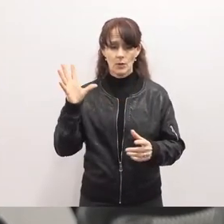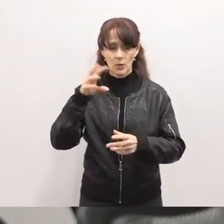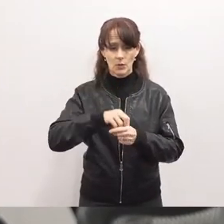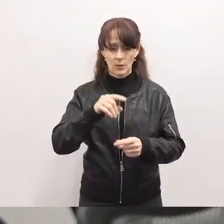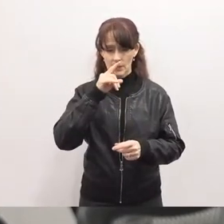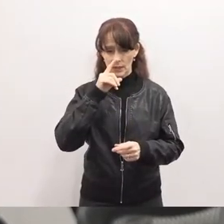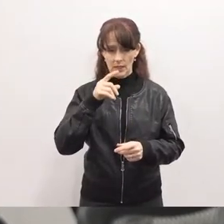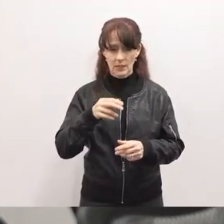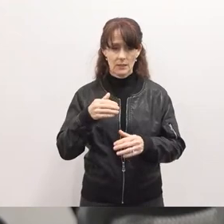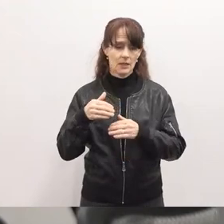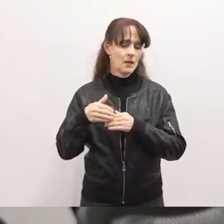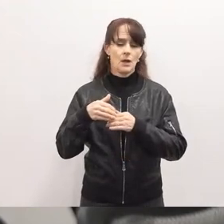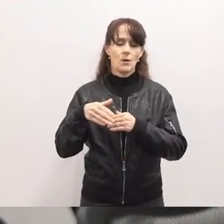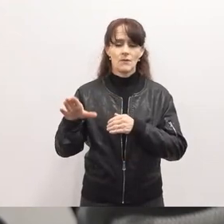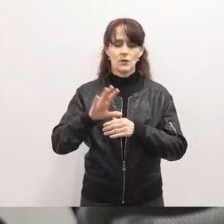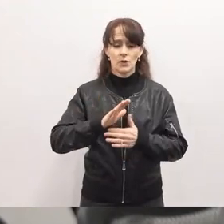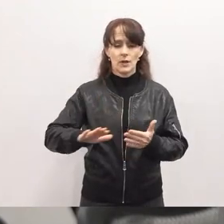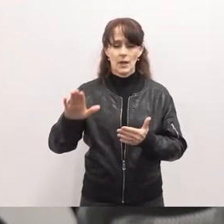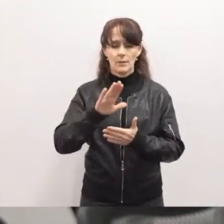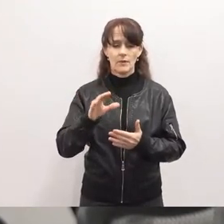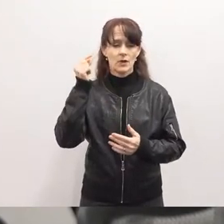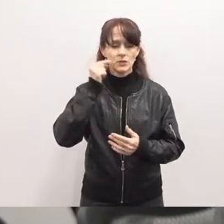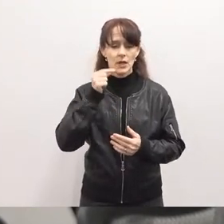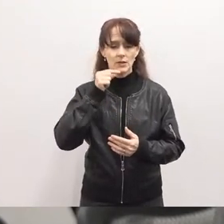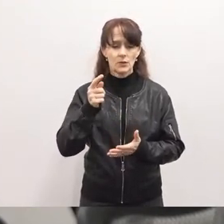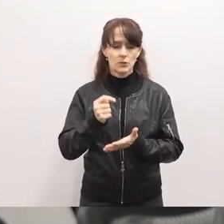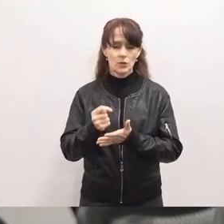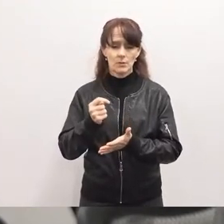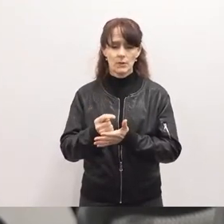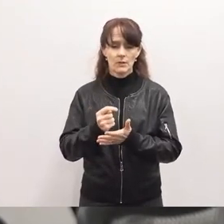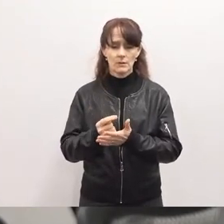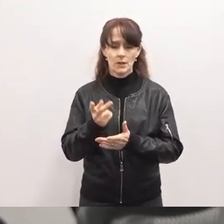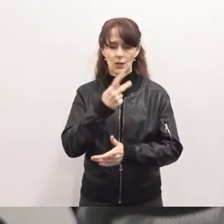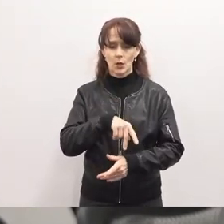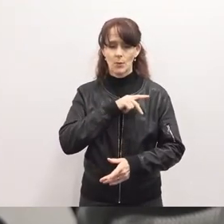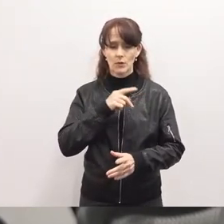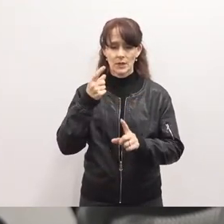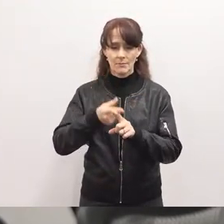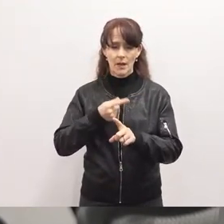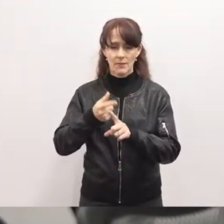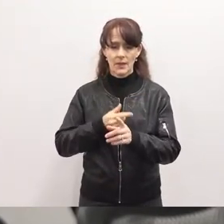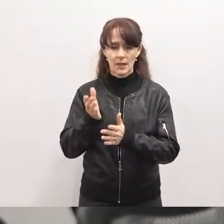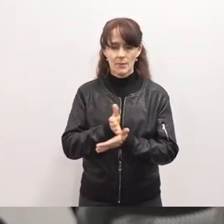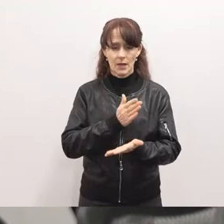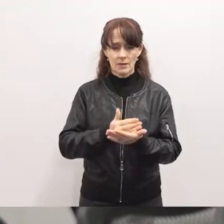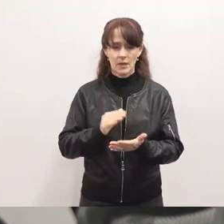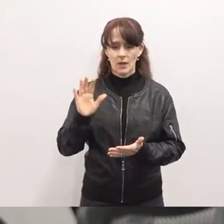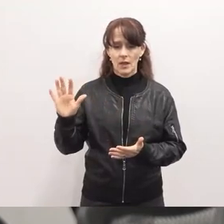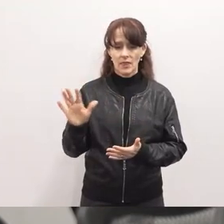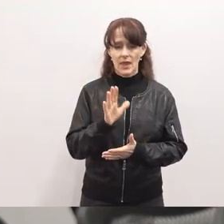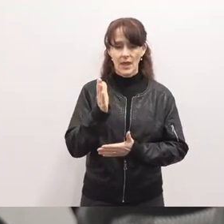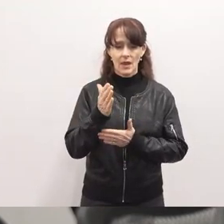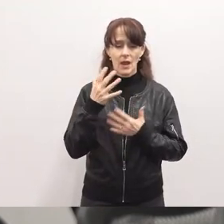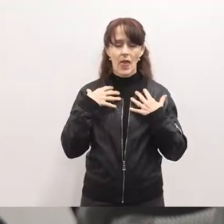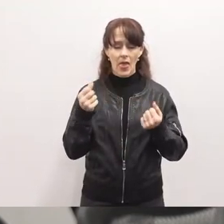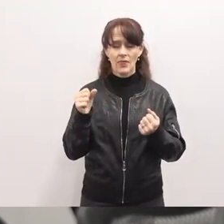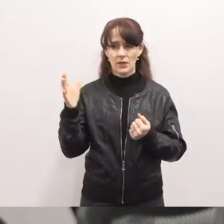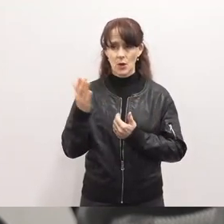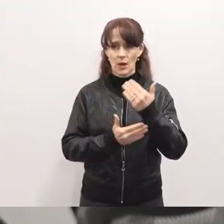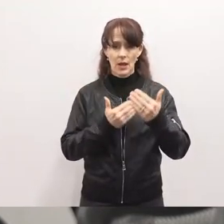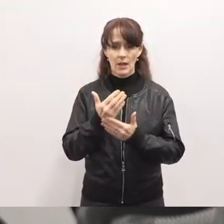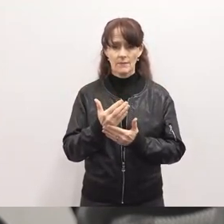referred off your campuses for gender treatments in your personal monthly budget. You took their health into your hands, then expect the parents to